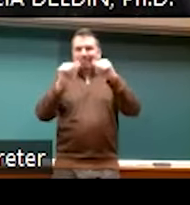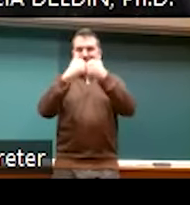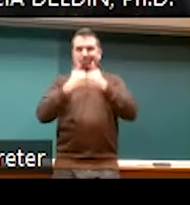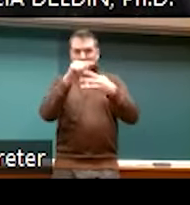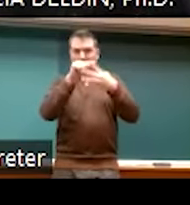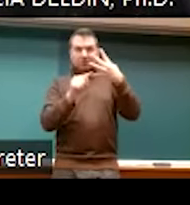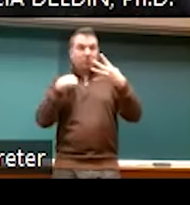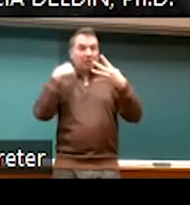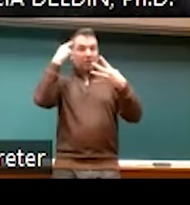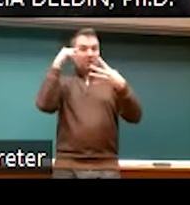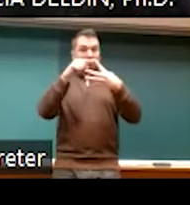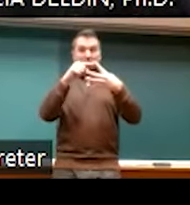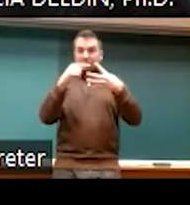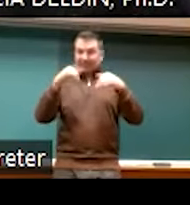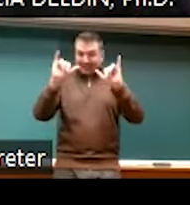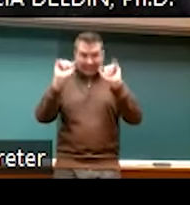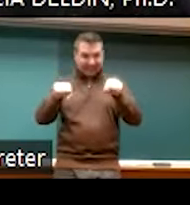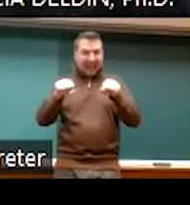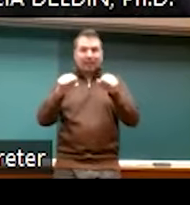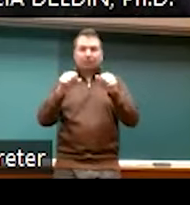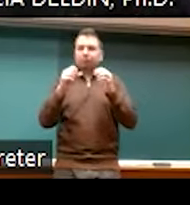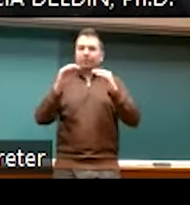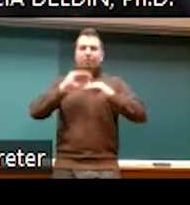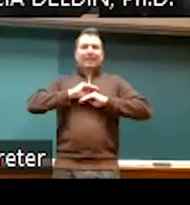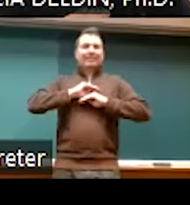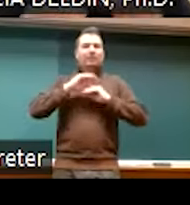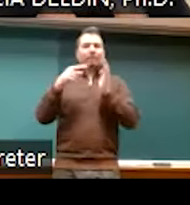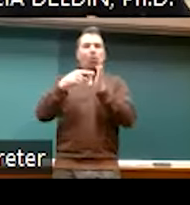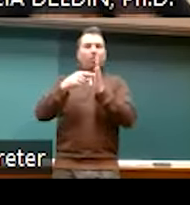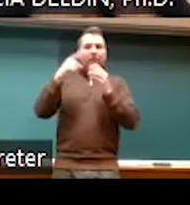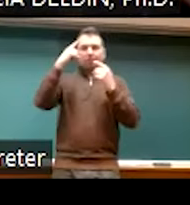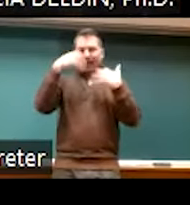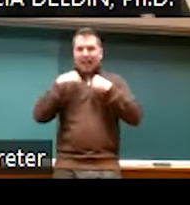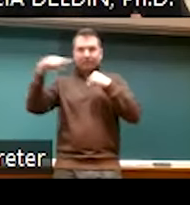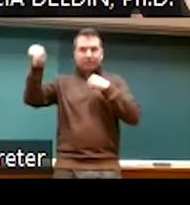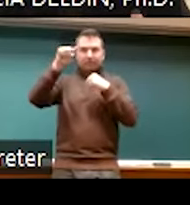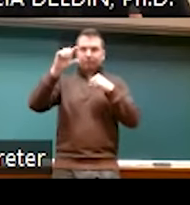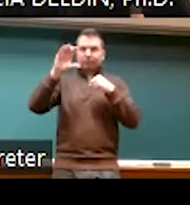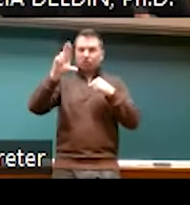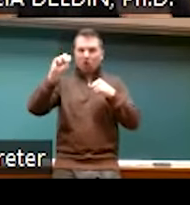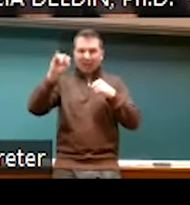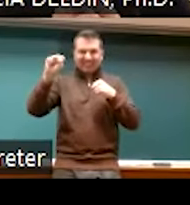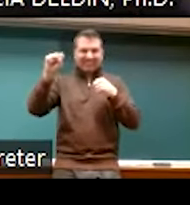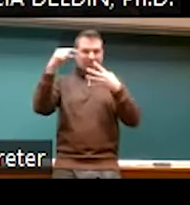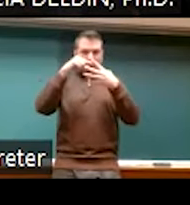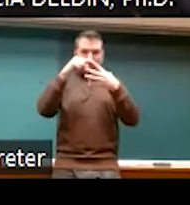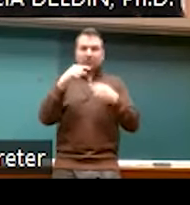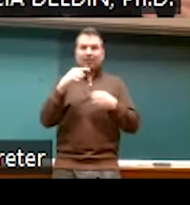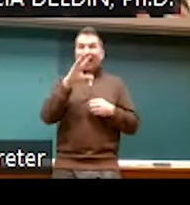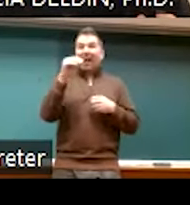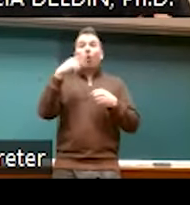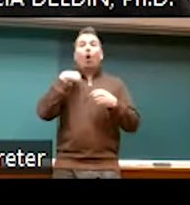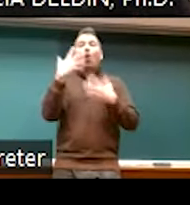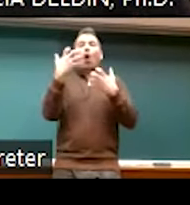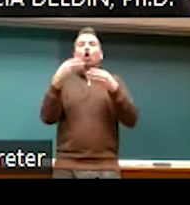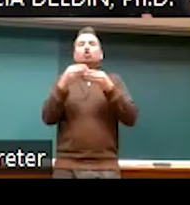at universities to help with the mental health care crisis. And I think in order to actually solve this problem, you need to solve all